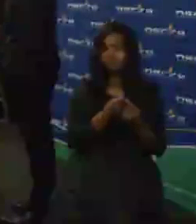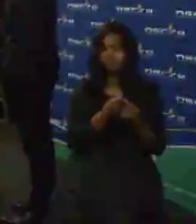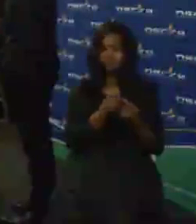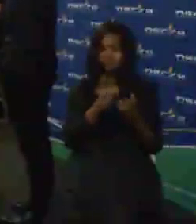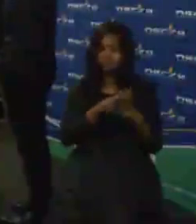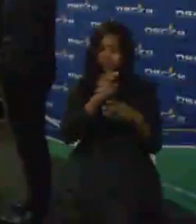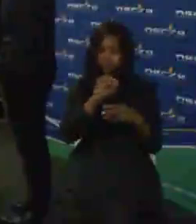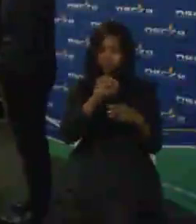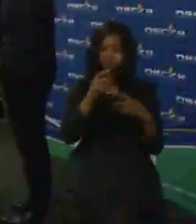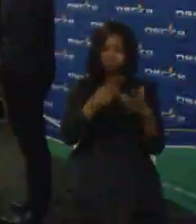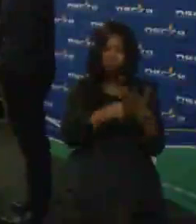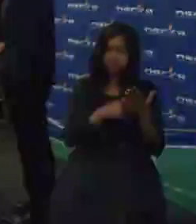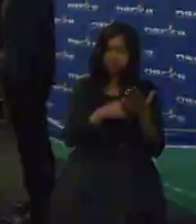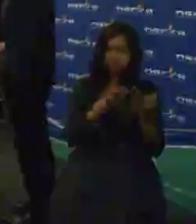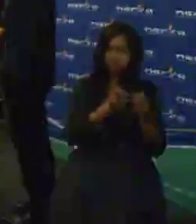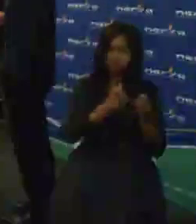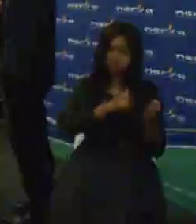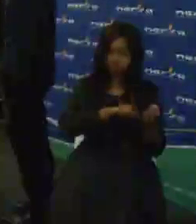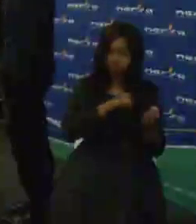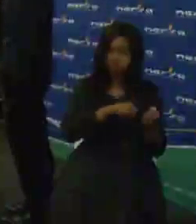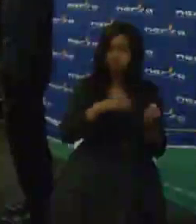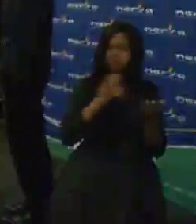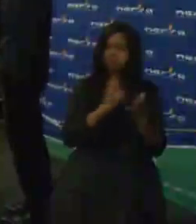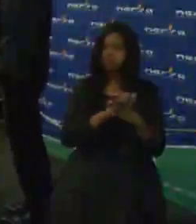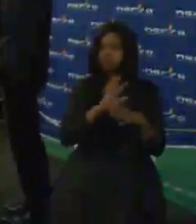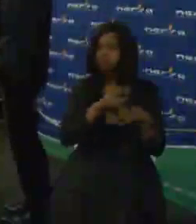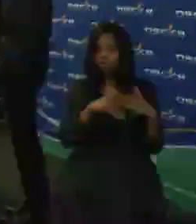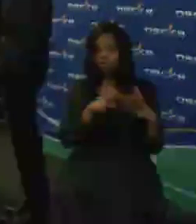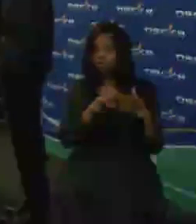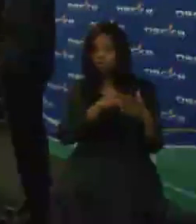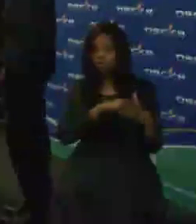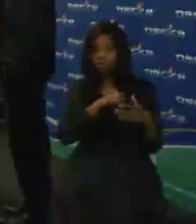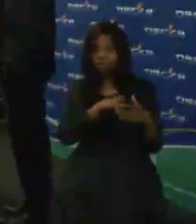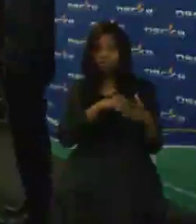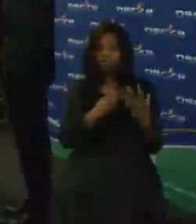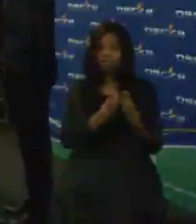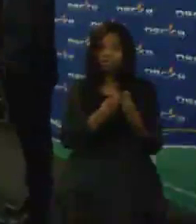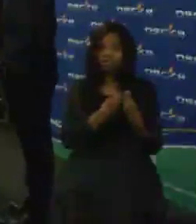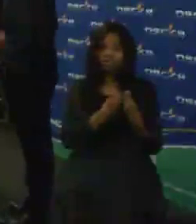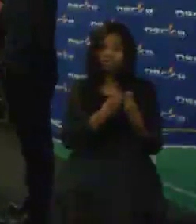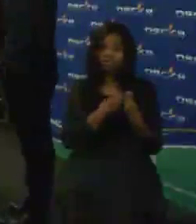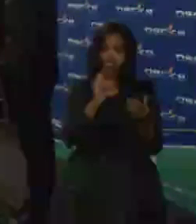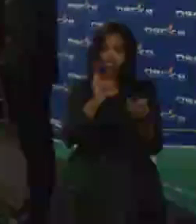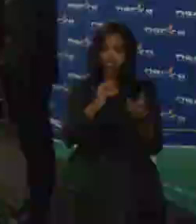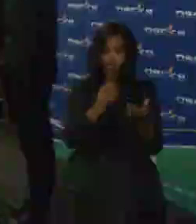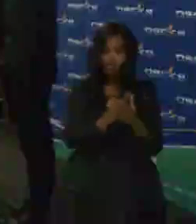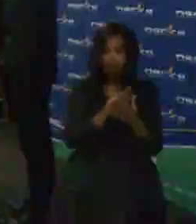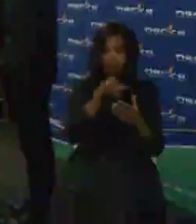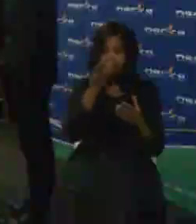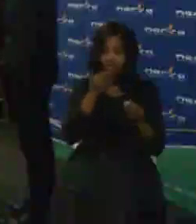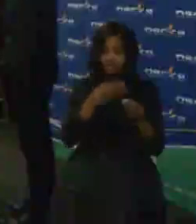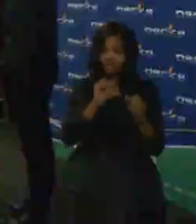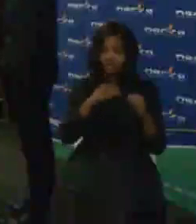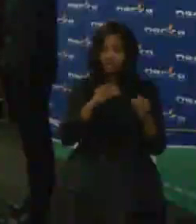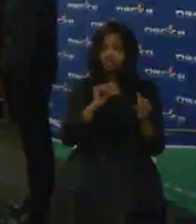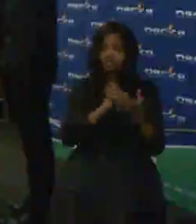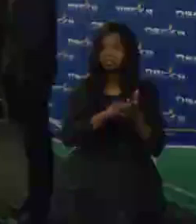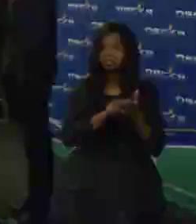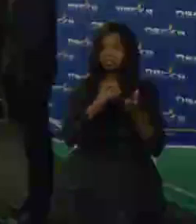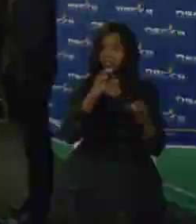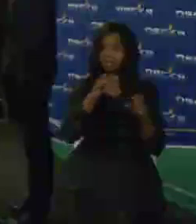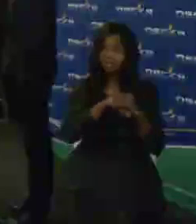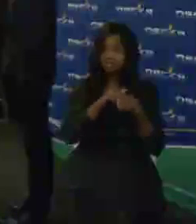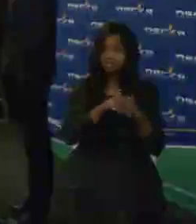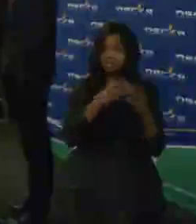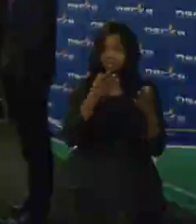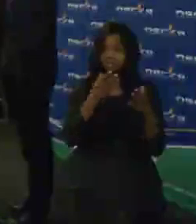There has been discussion both with Nersa themselves as well as with the municipalities. What has been acknowledged and agreed is that in the